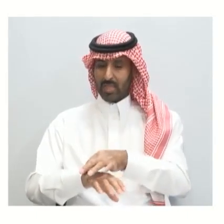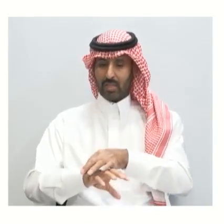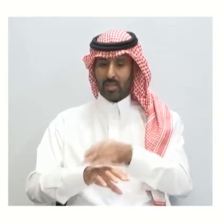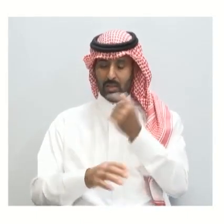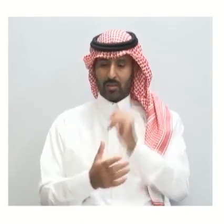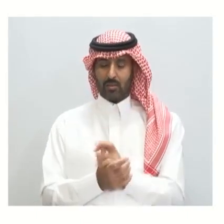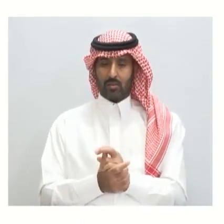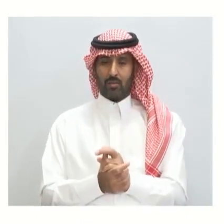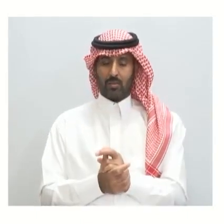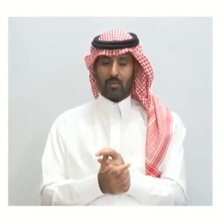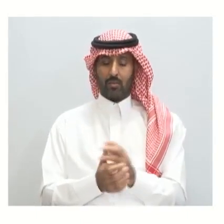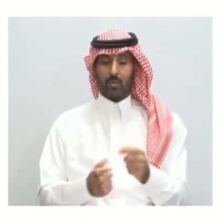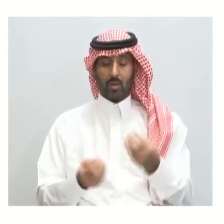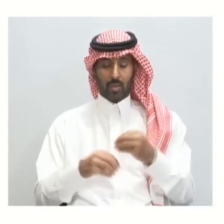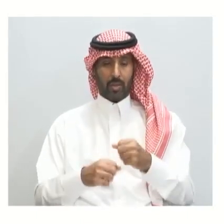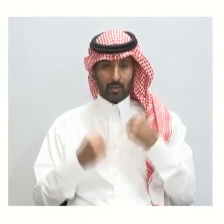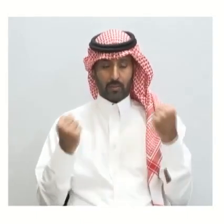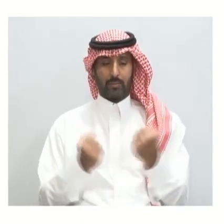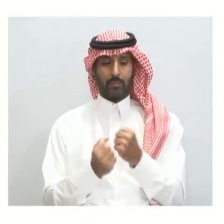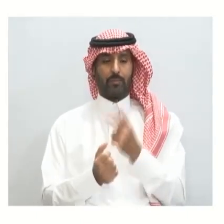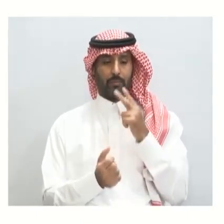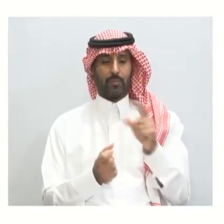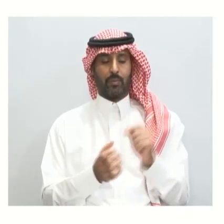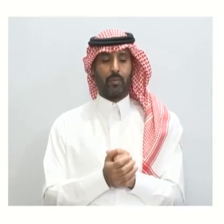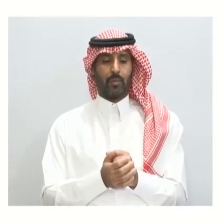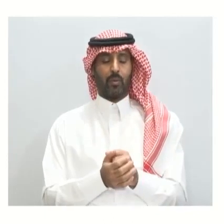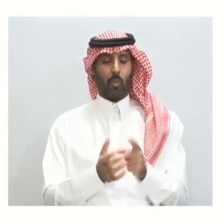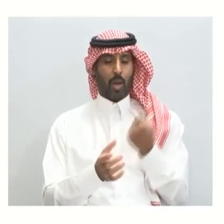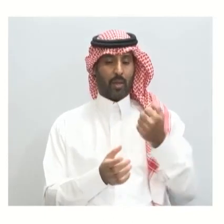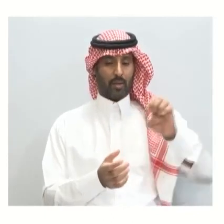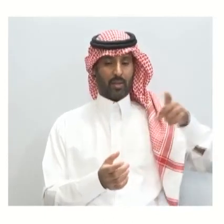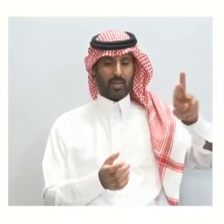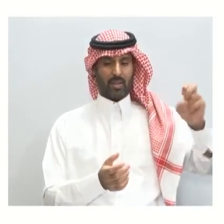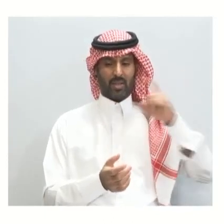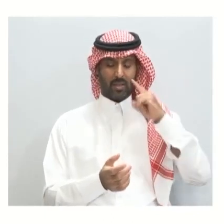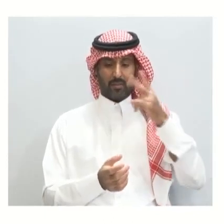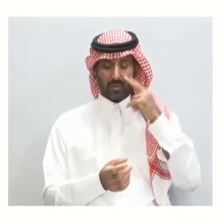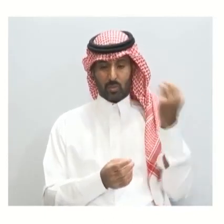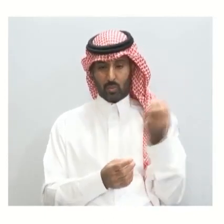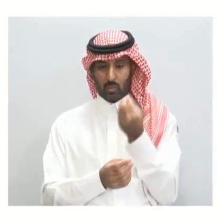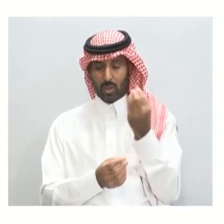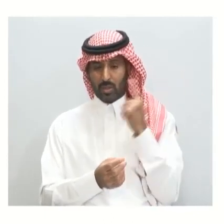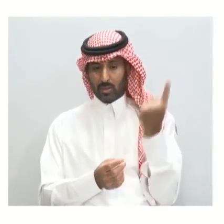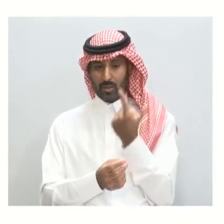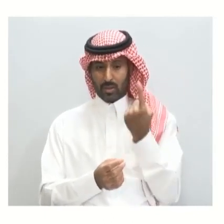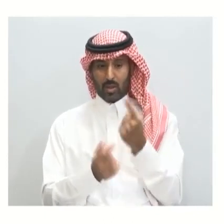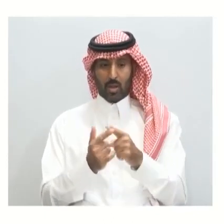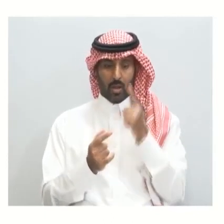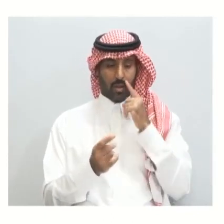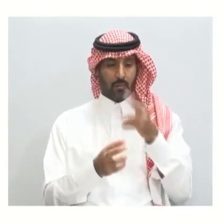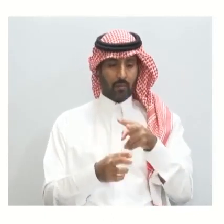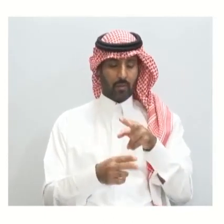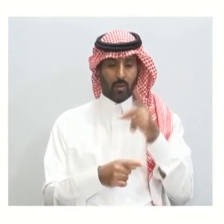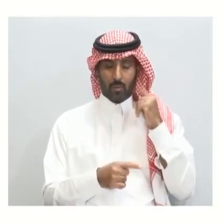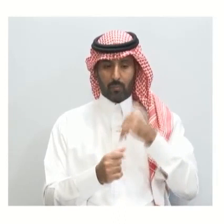Now, we have other exercises as well. We can see that we have you ever flown in the helicopter? Noura has made 5